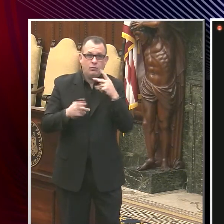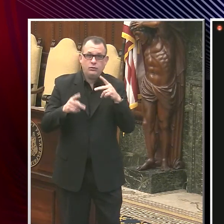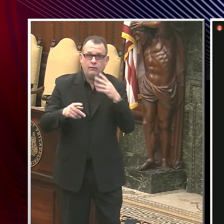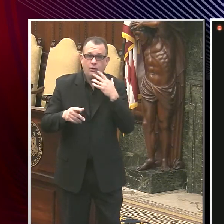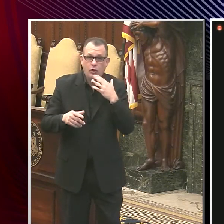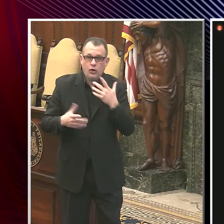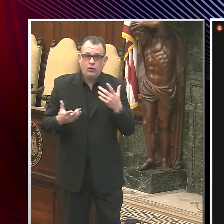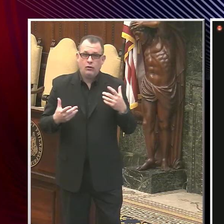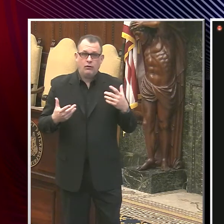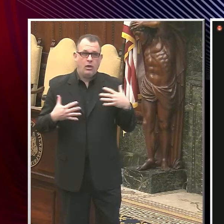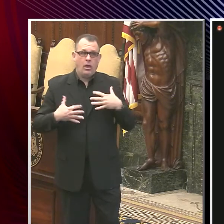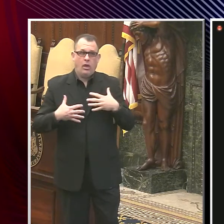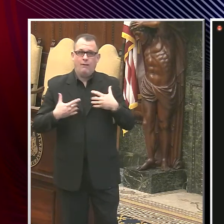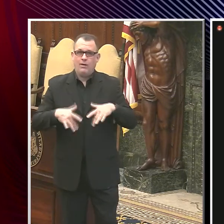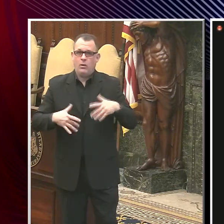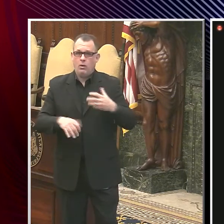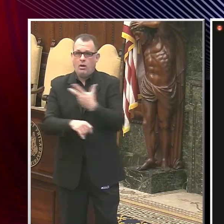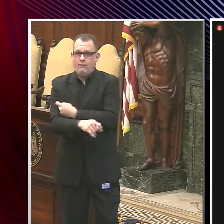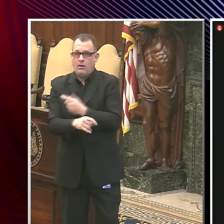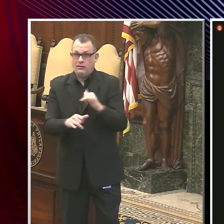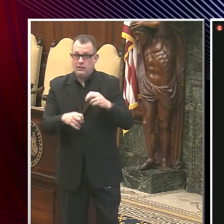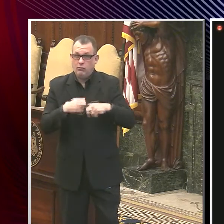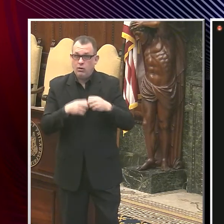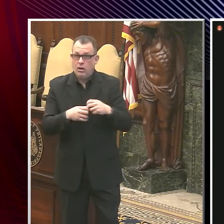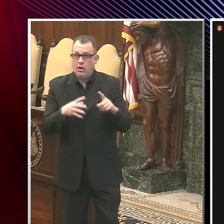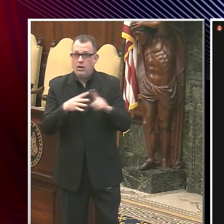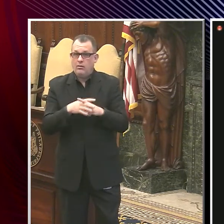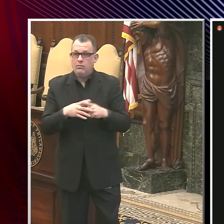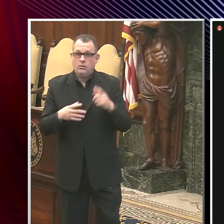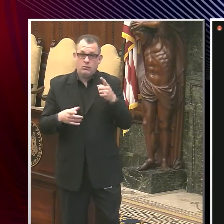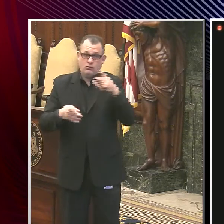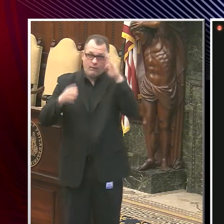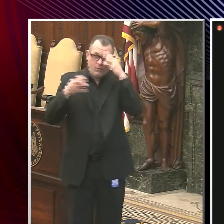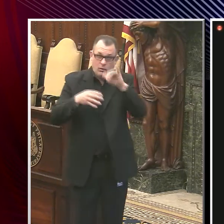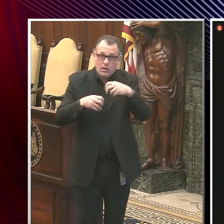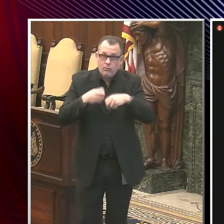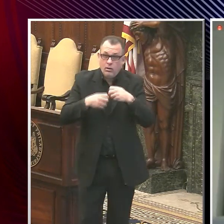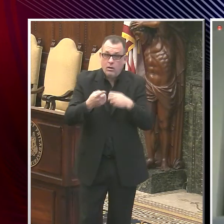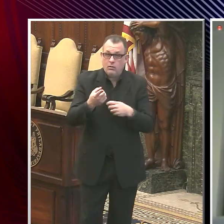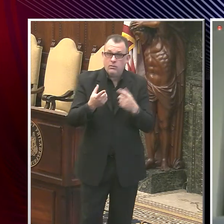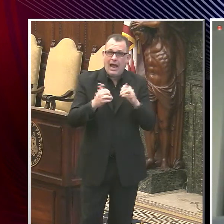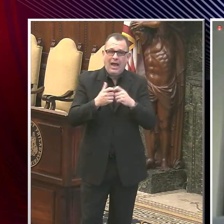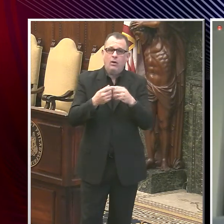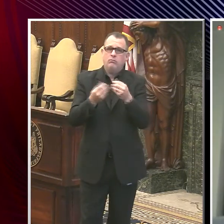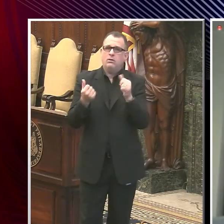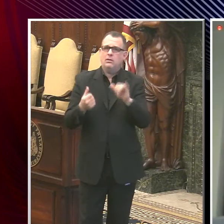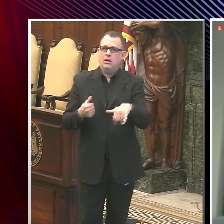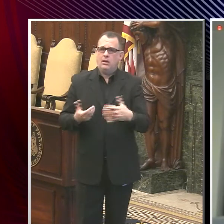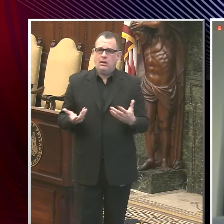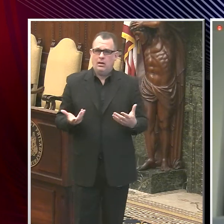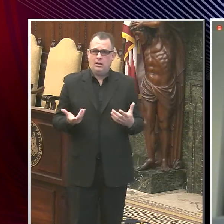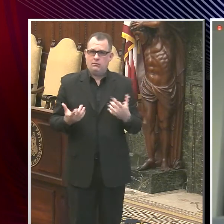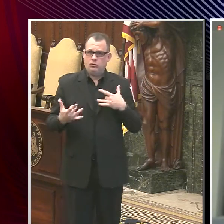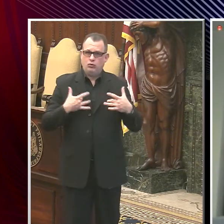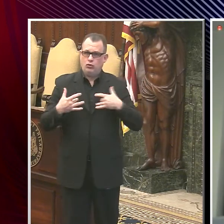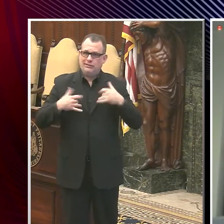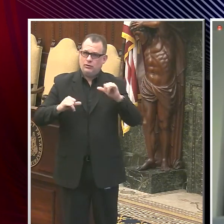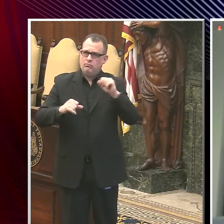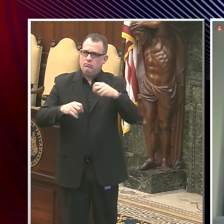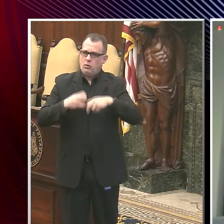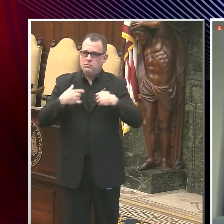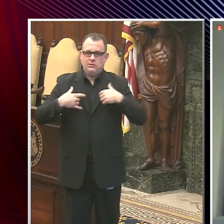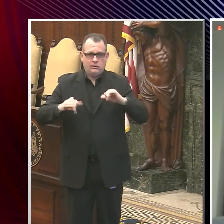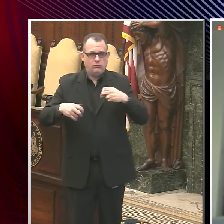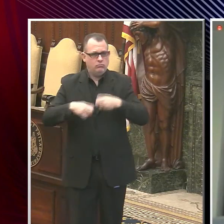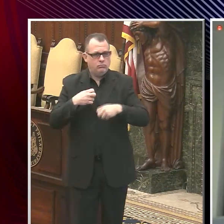well. Is this still an issue that the health department is focused on, and how are you determining that? We are concerned that that is still an issue, and so we are